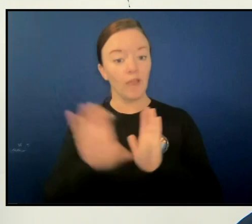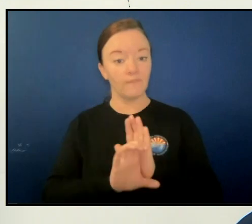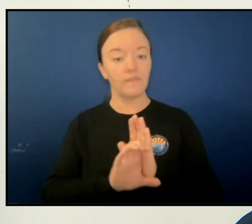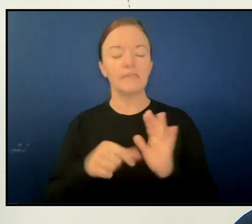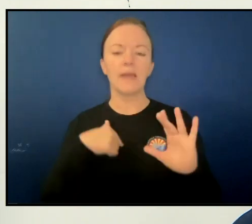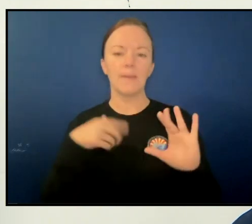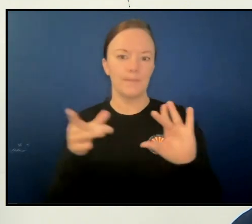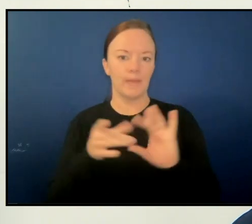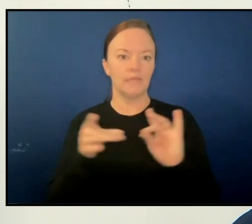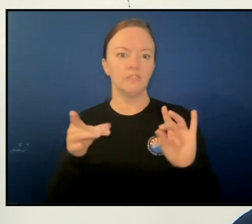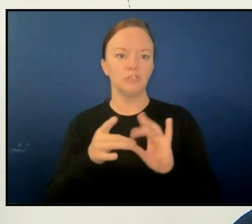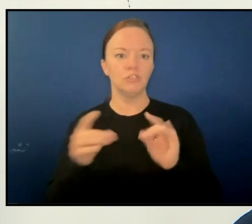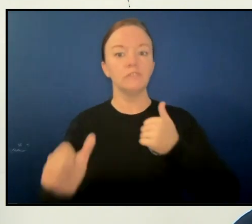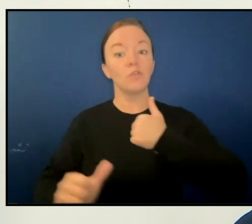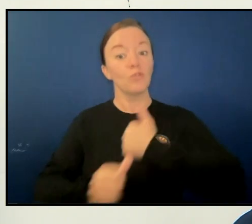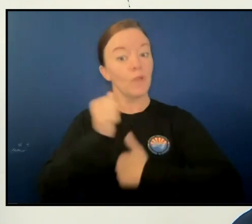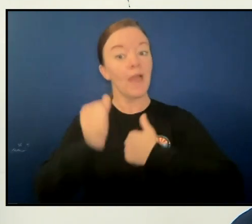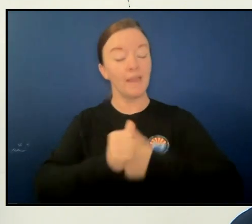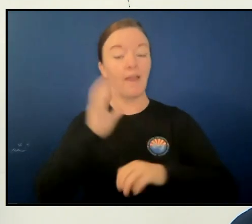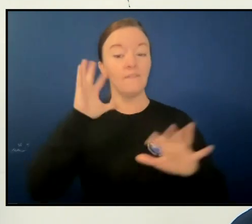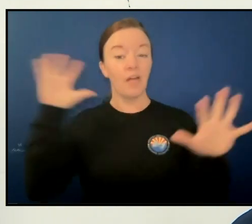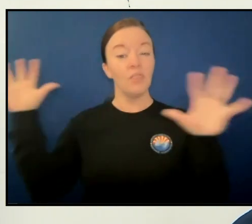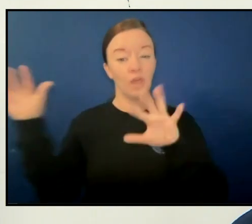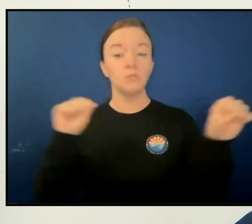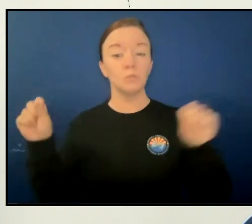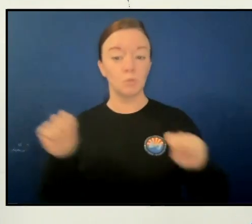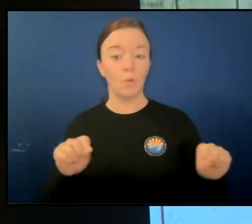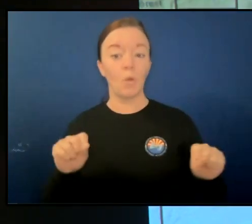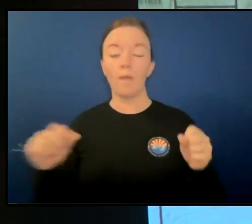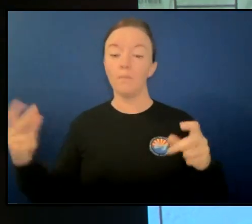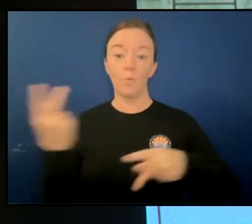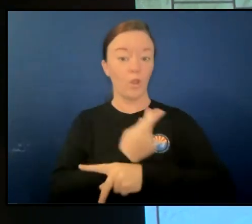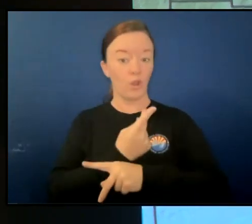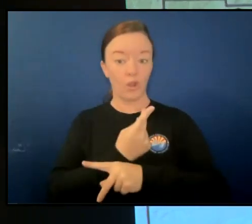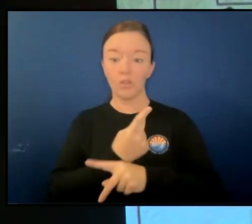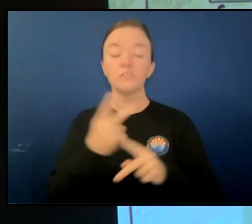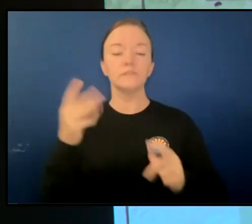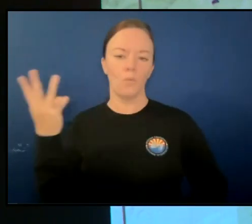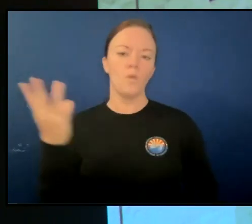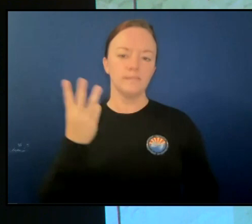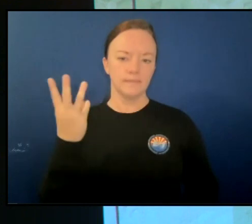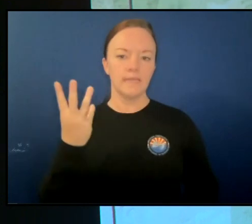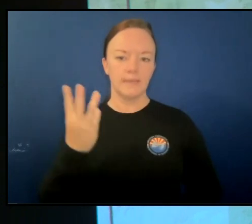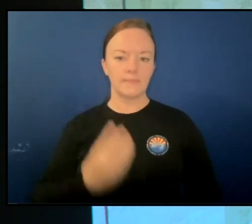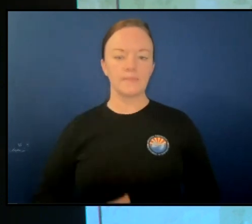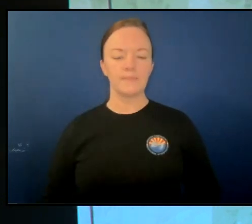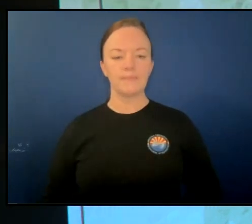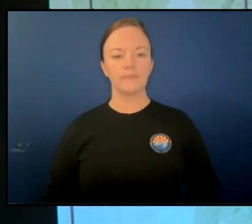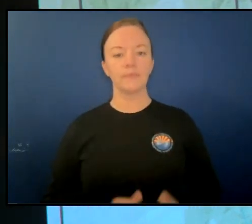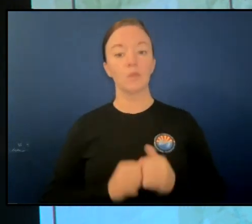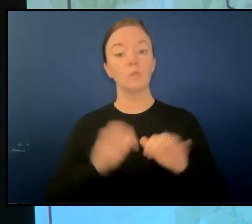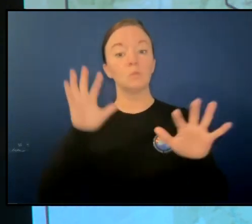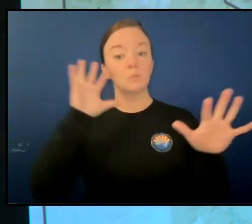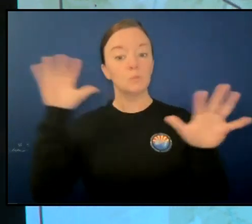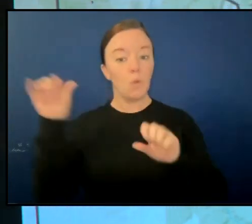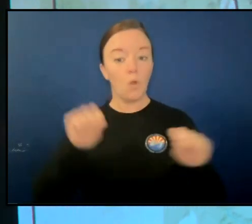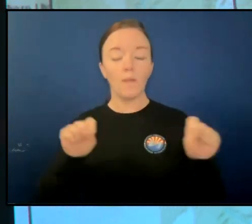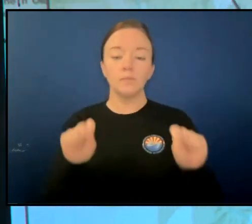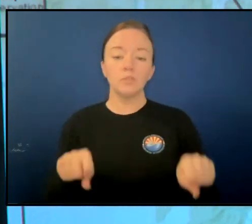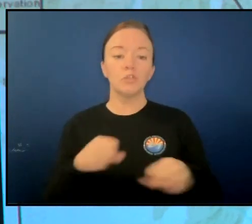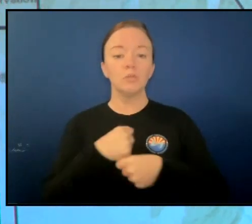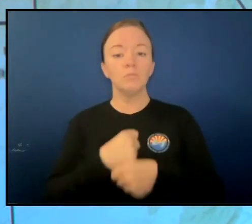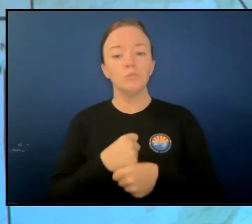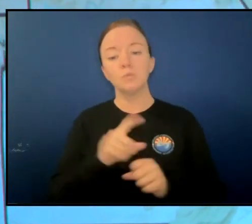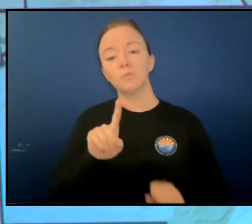the threat of thunderstorms being the greatest on Wednesday. So with those storms producing anywhere from about 1/4